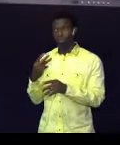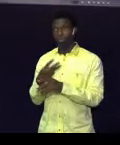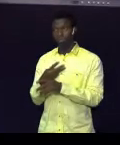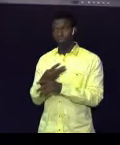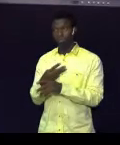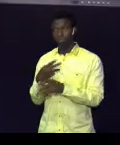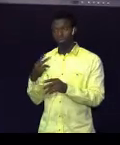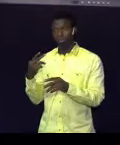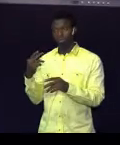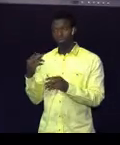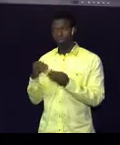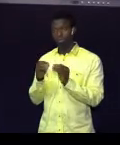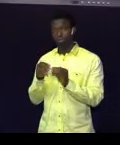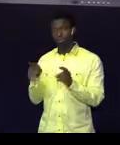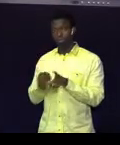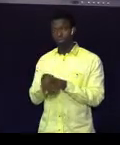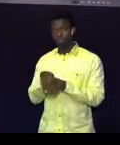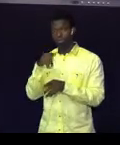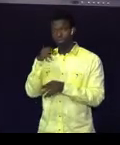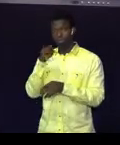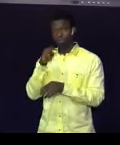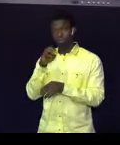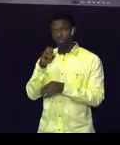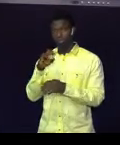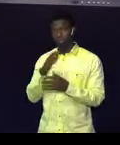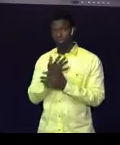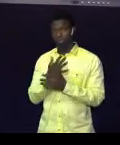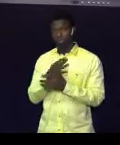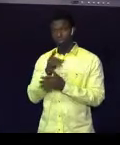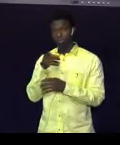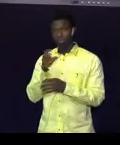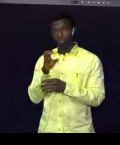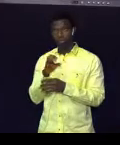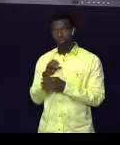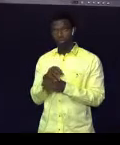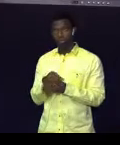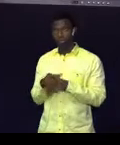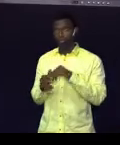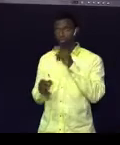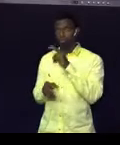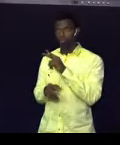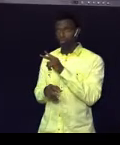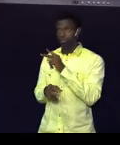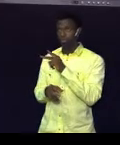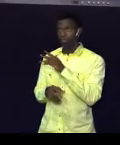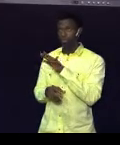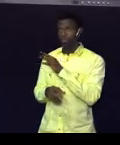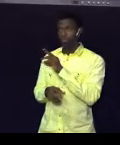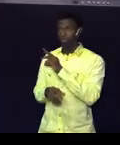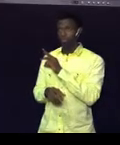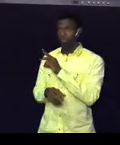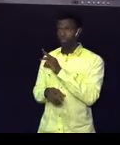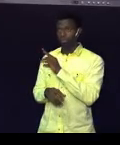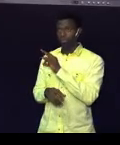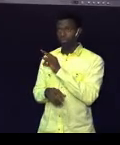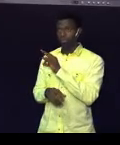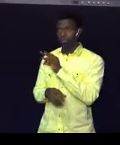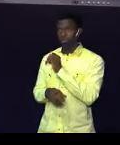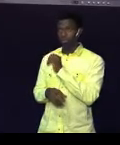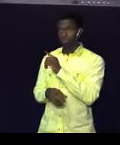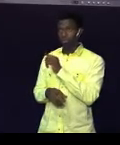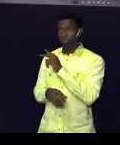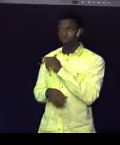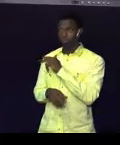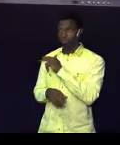these numbers as the only prime numbers between 1 and 100. That is 2, 3, 5, 7, 11, 13, 17,